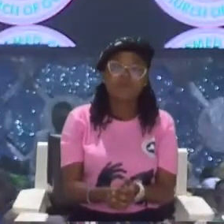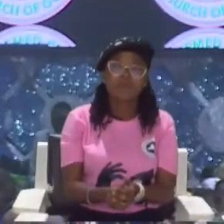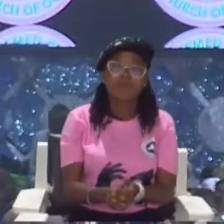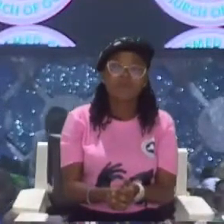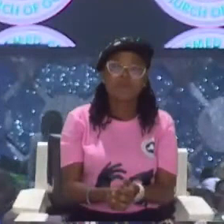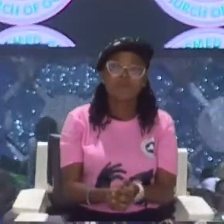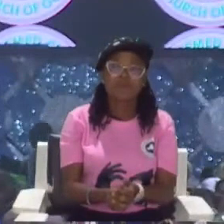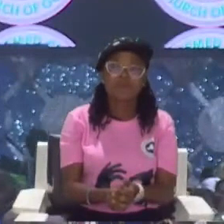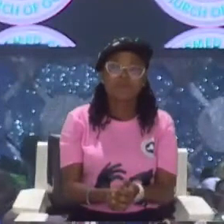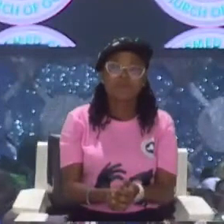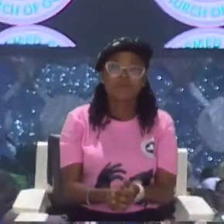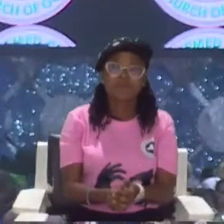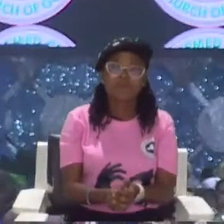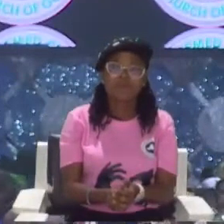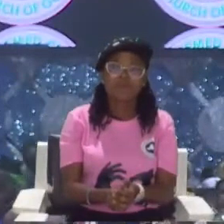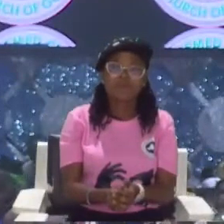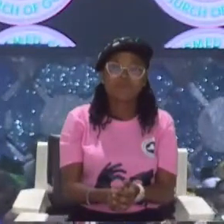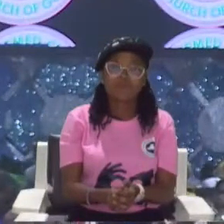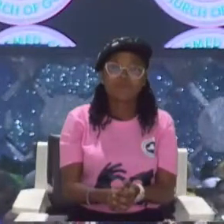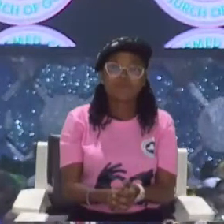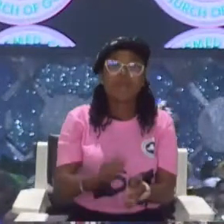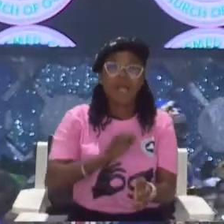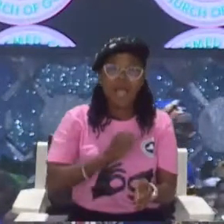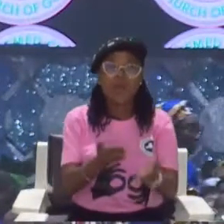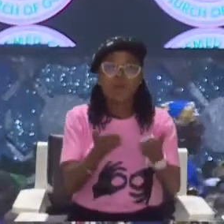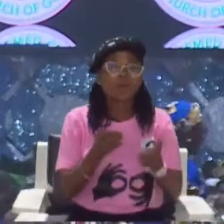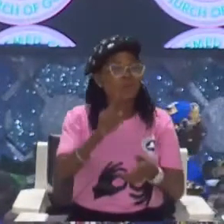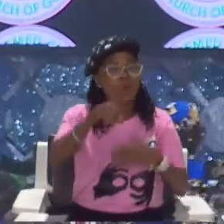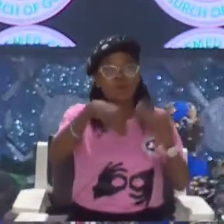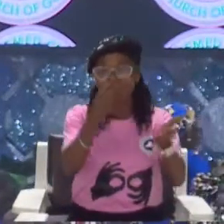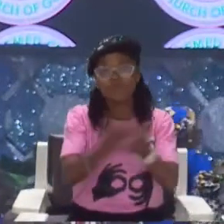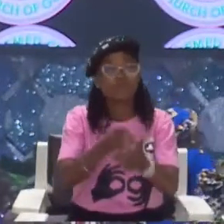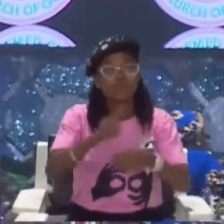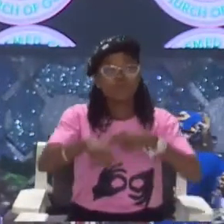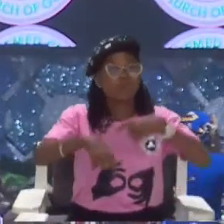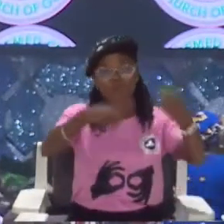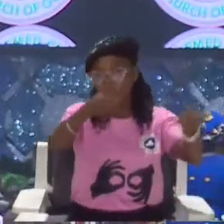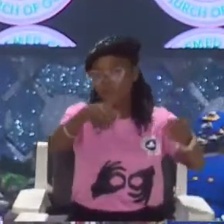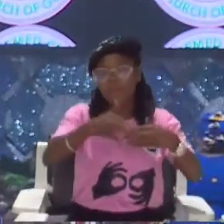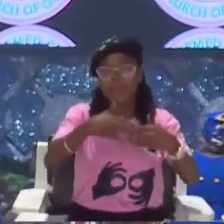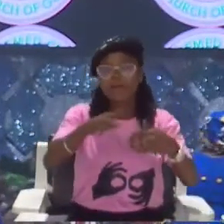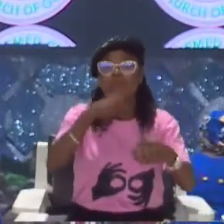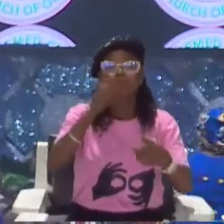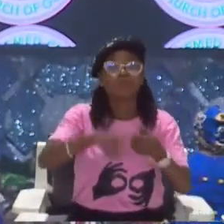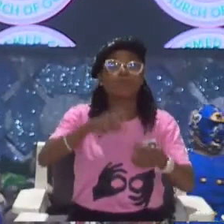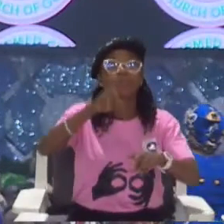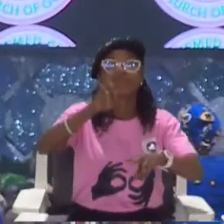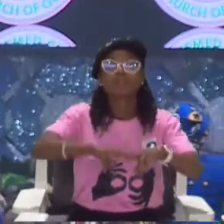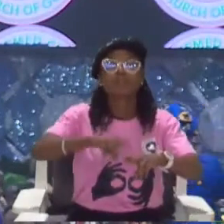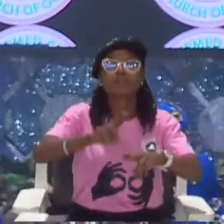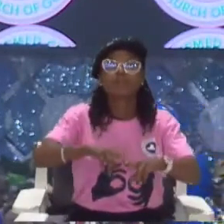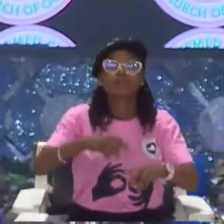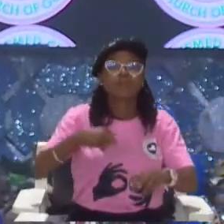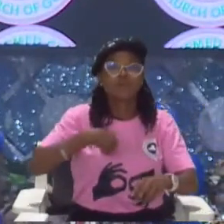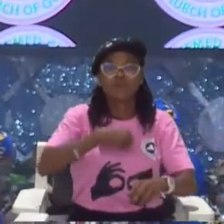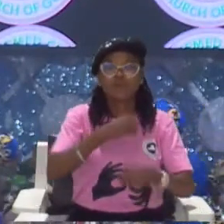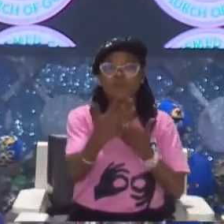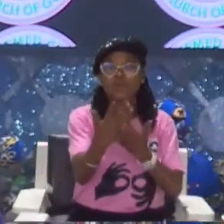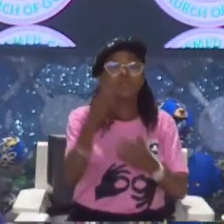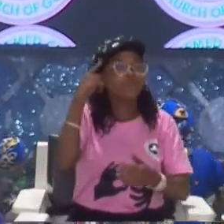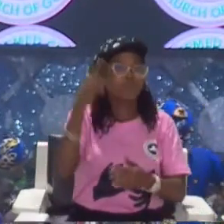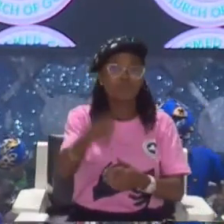You're supposed to go back to your seats. You are the one I'm waiting for.